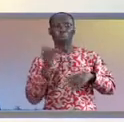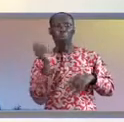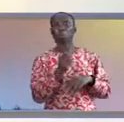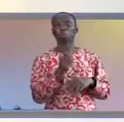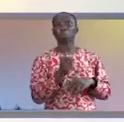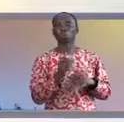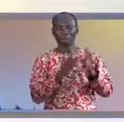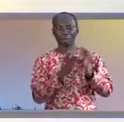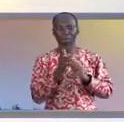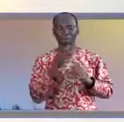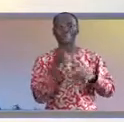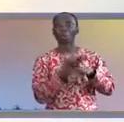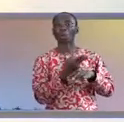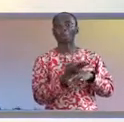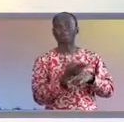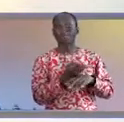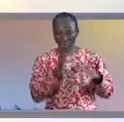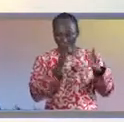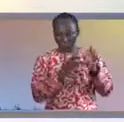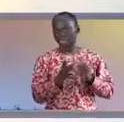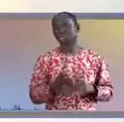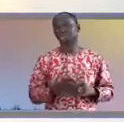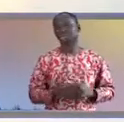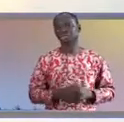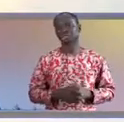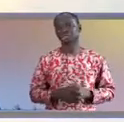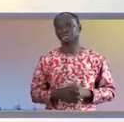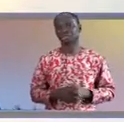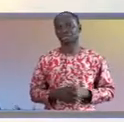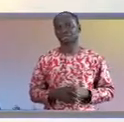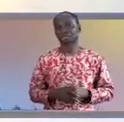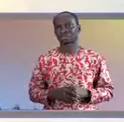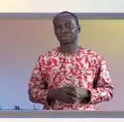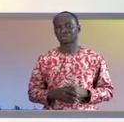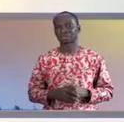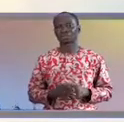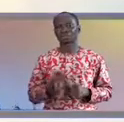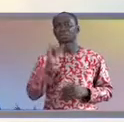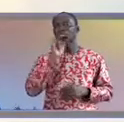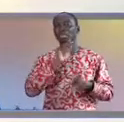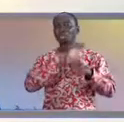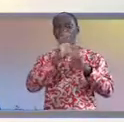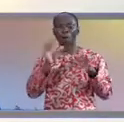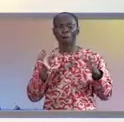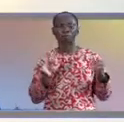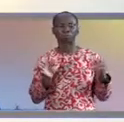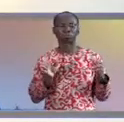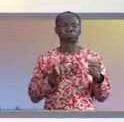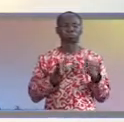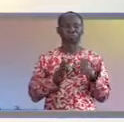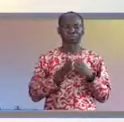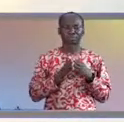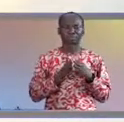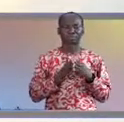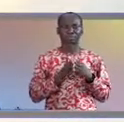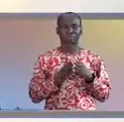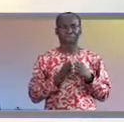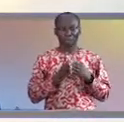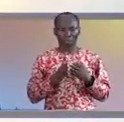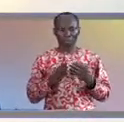is saying, that these Israelites were guarded by the spiritual